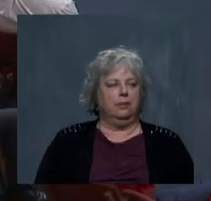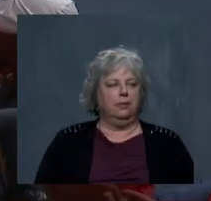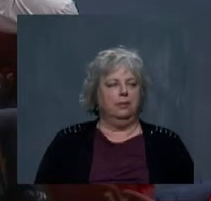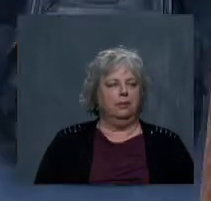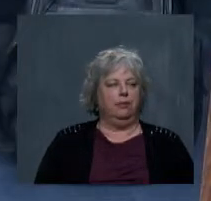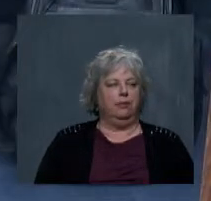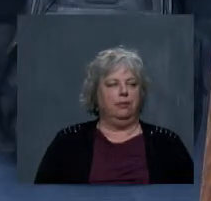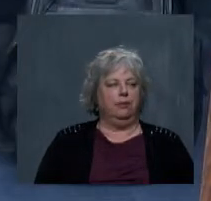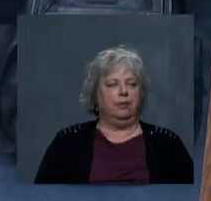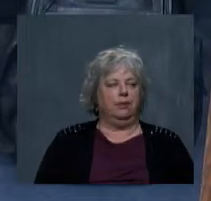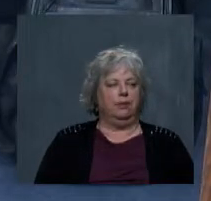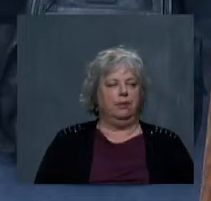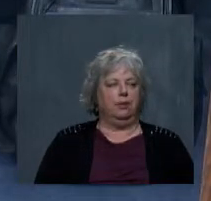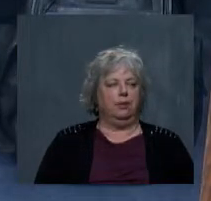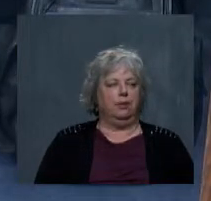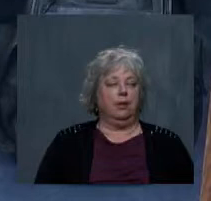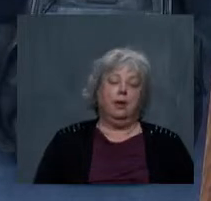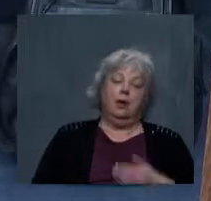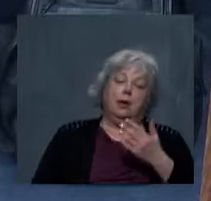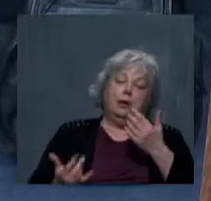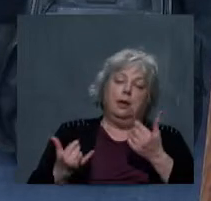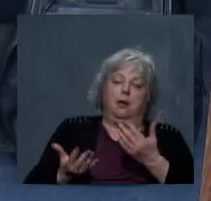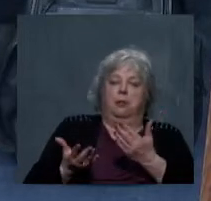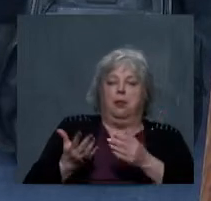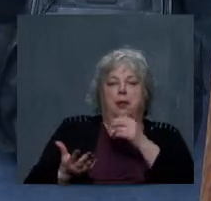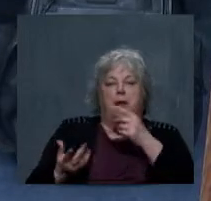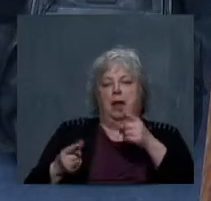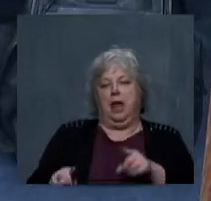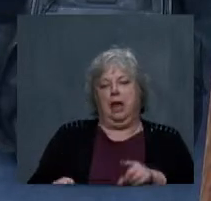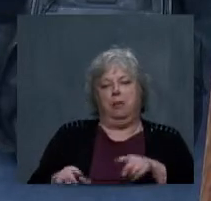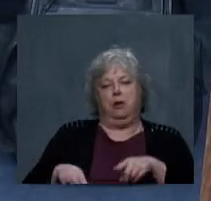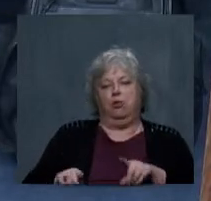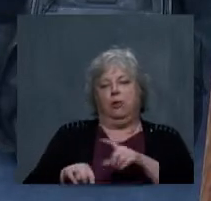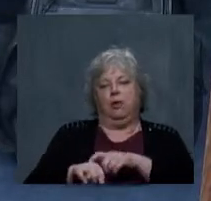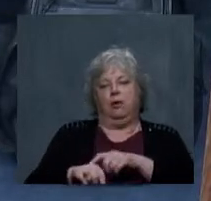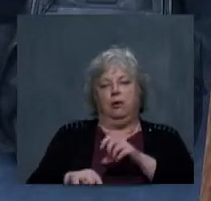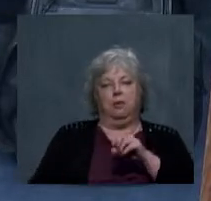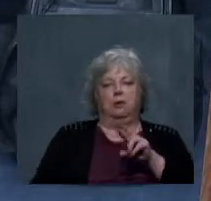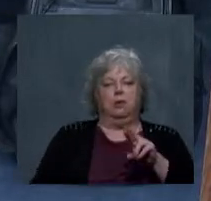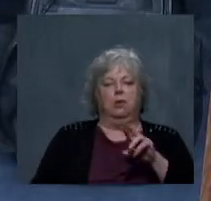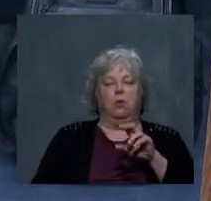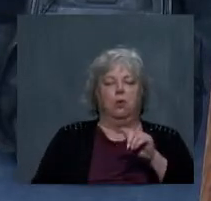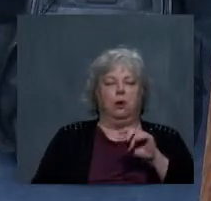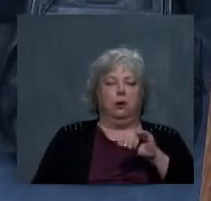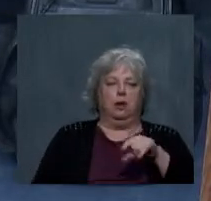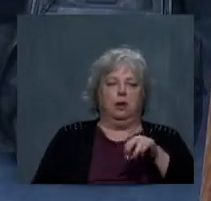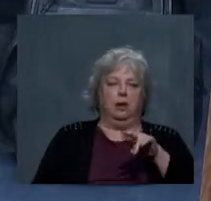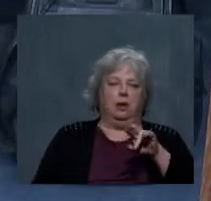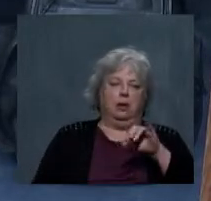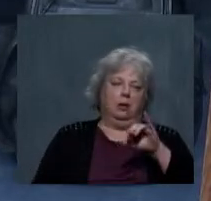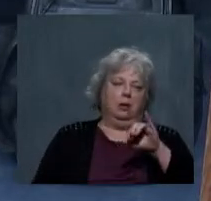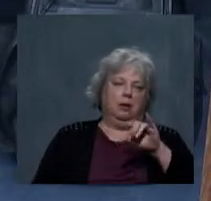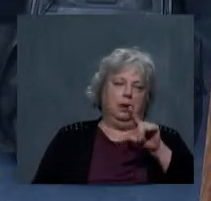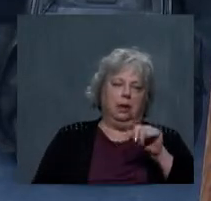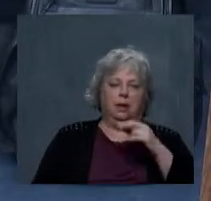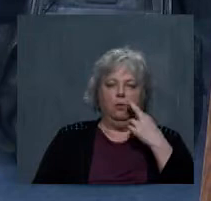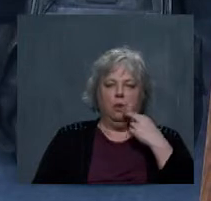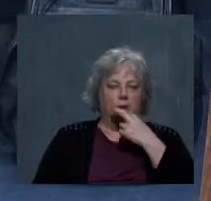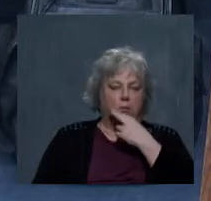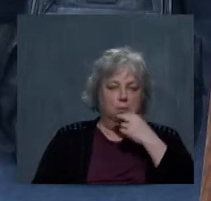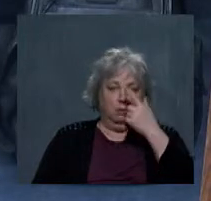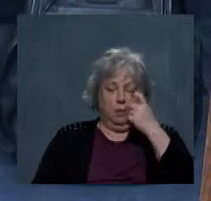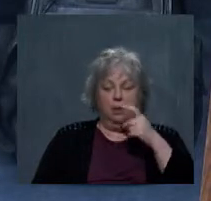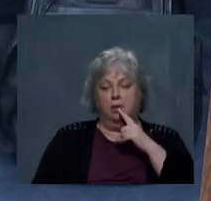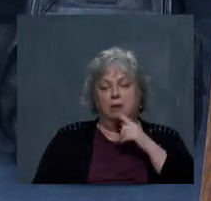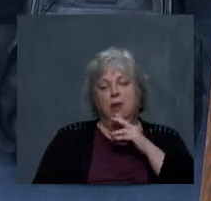Now, that may not have happened during the time of Senor Tequila, because that floodway, guess what?